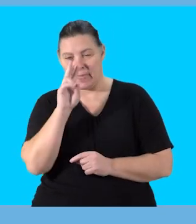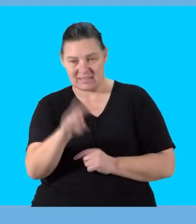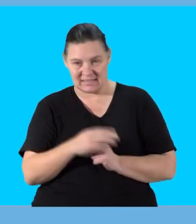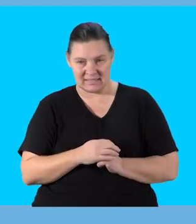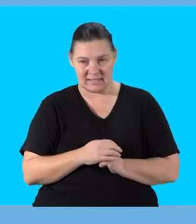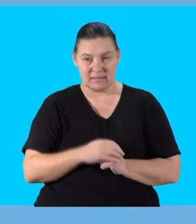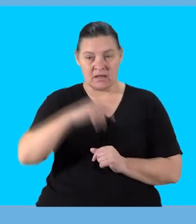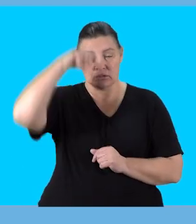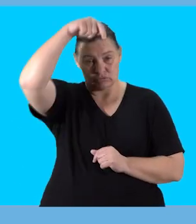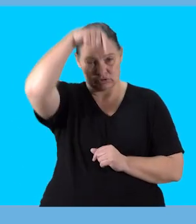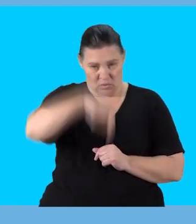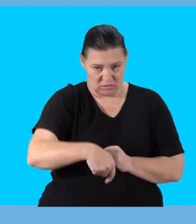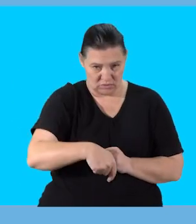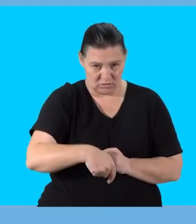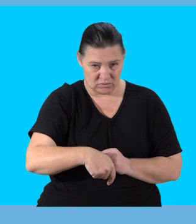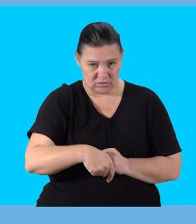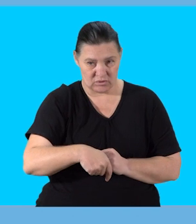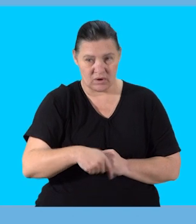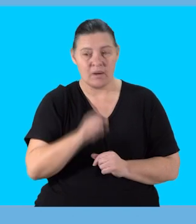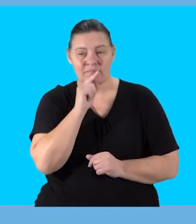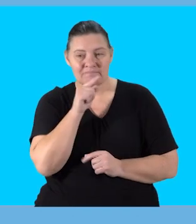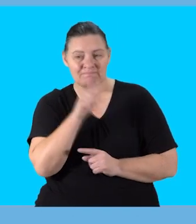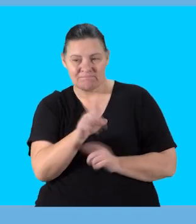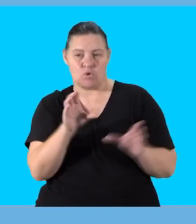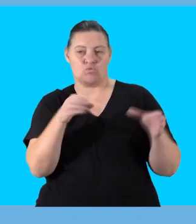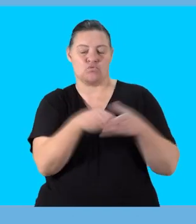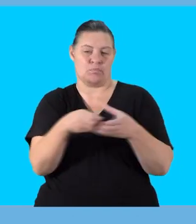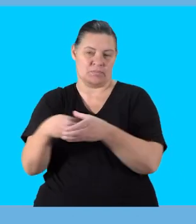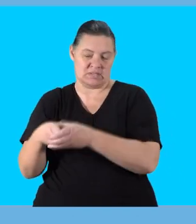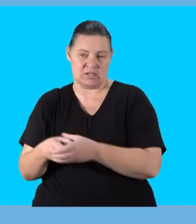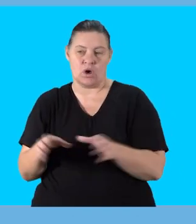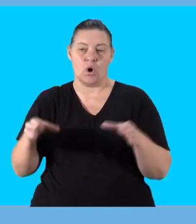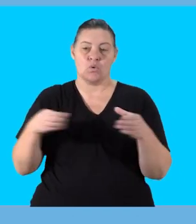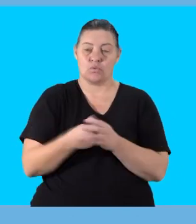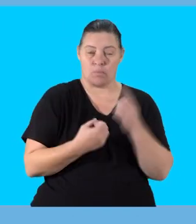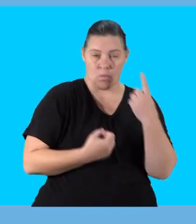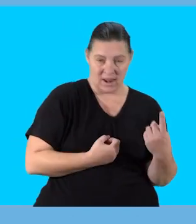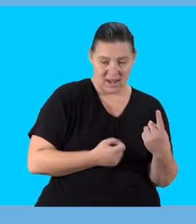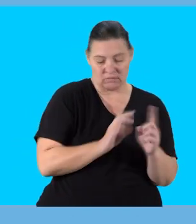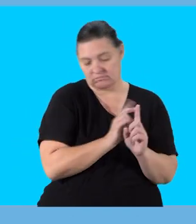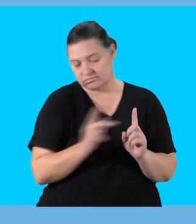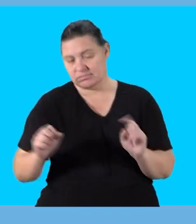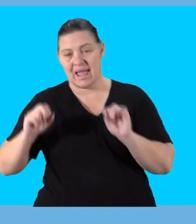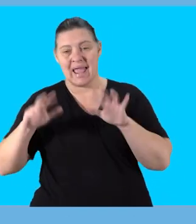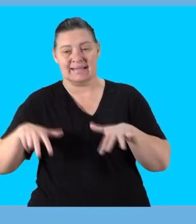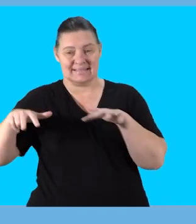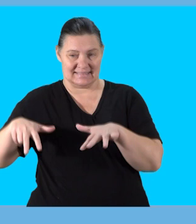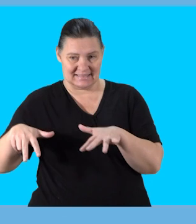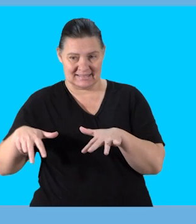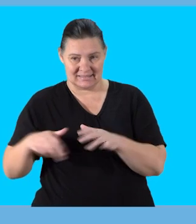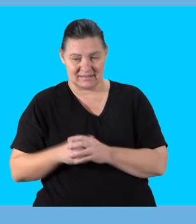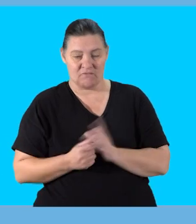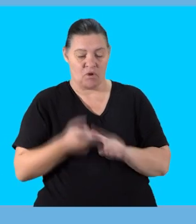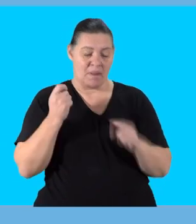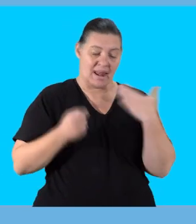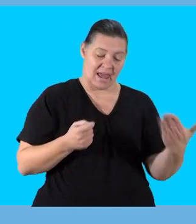can see, going down from the top, going down, those ones are groups. So you have group 1 all the way to group 18 from the left-hand